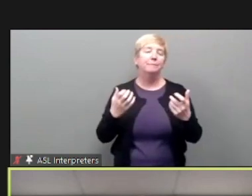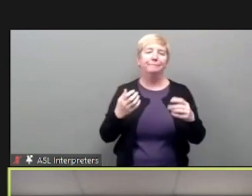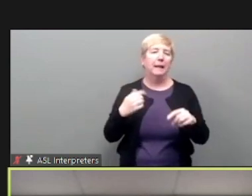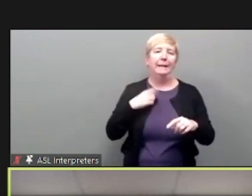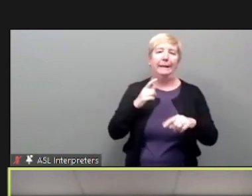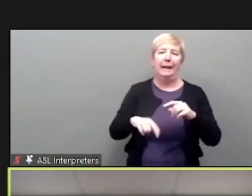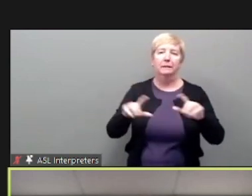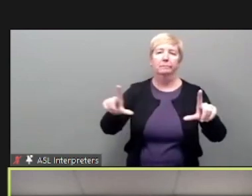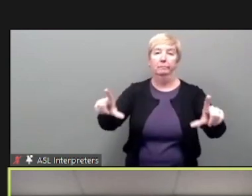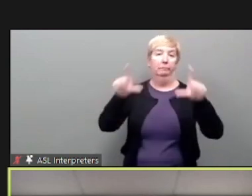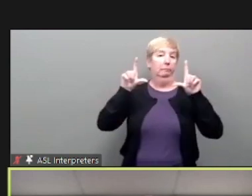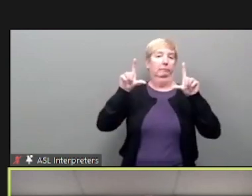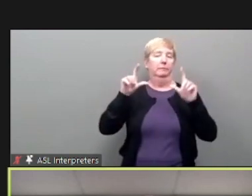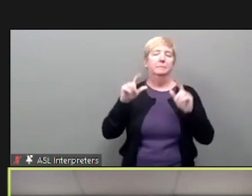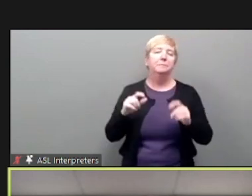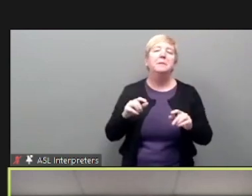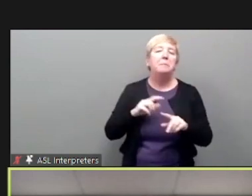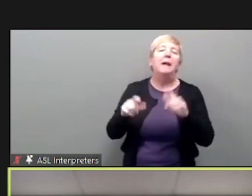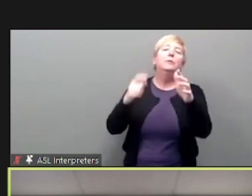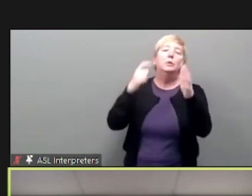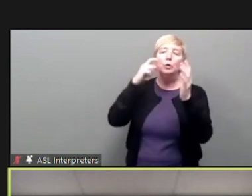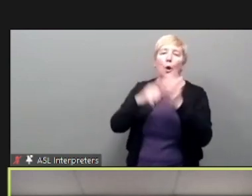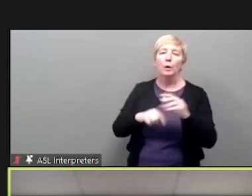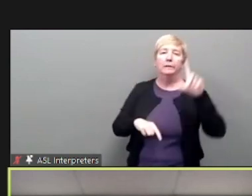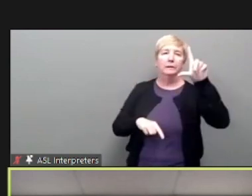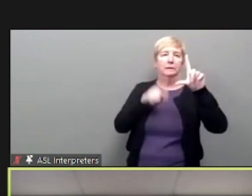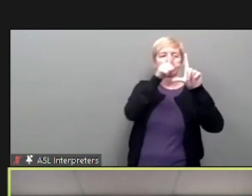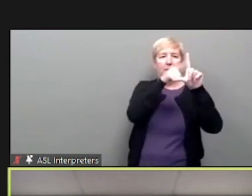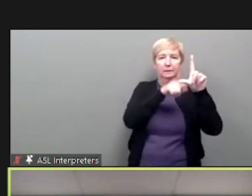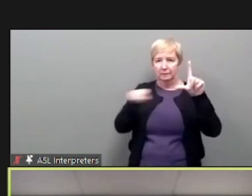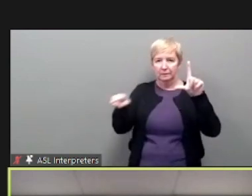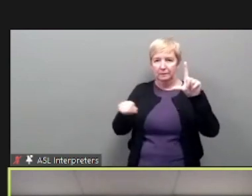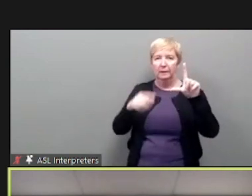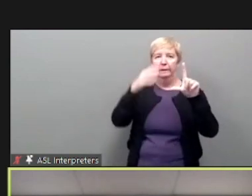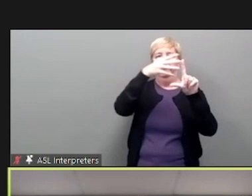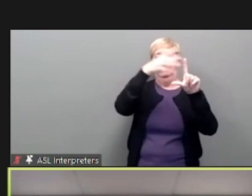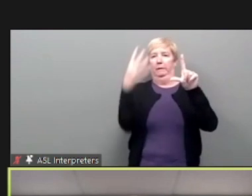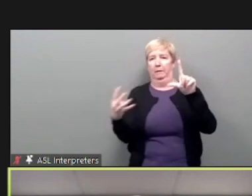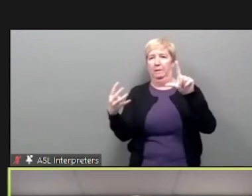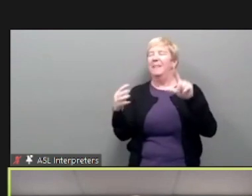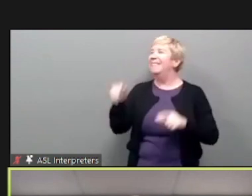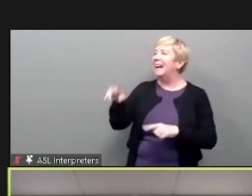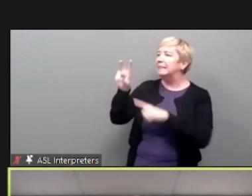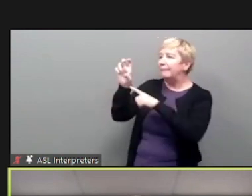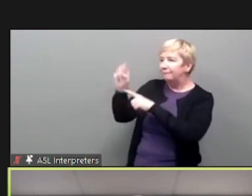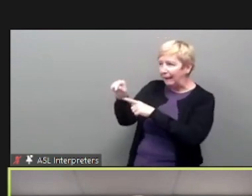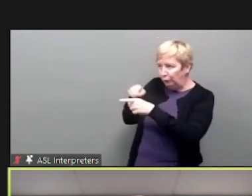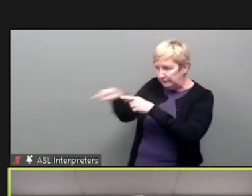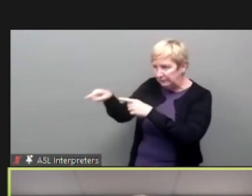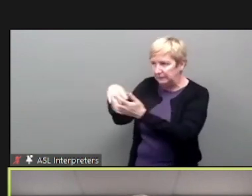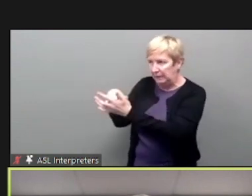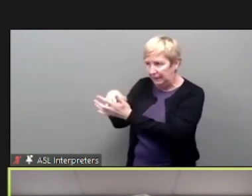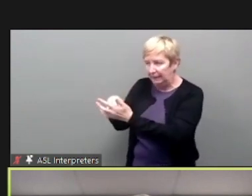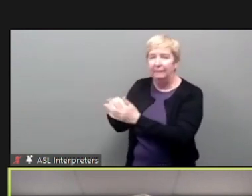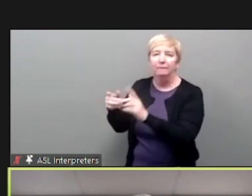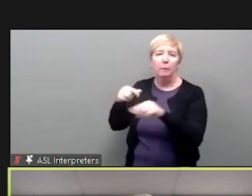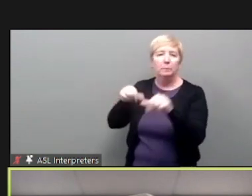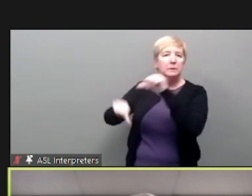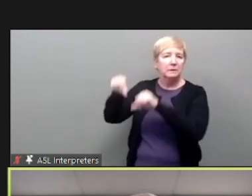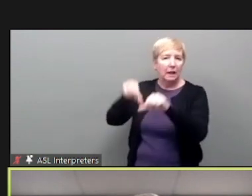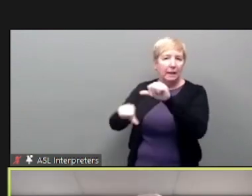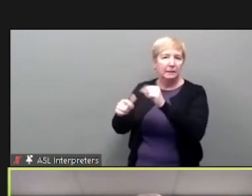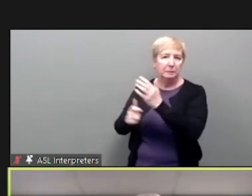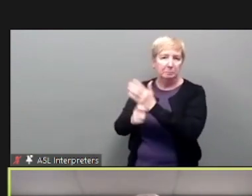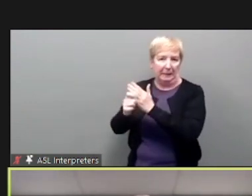okay. You can just see this is a veteran study published in Science, a great journal, showing the